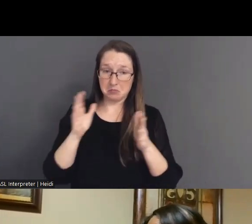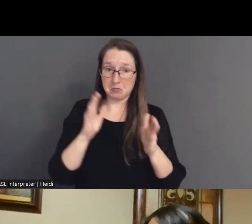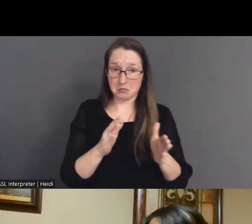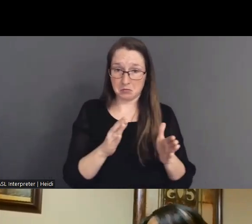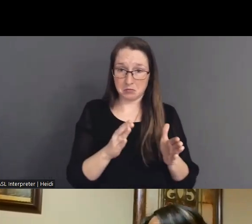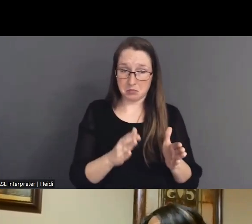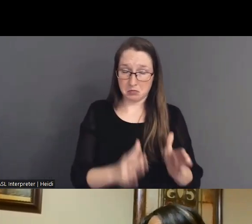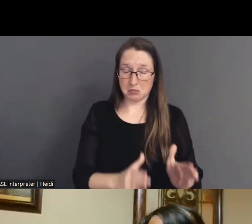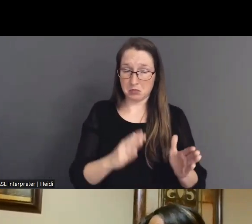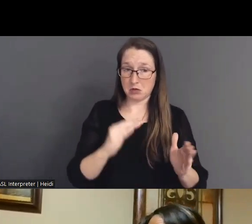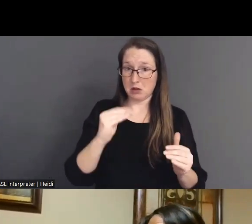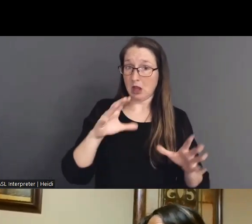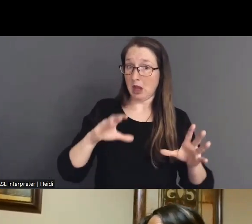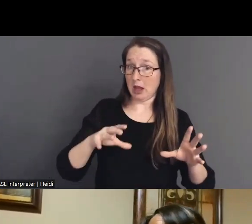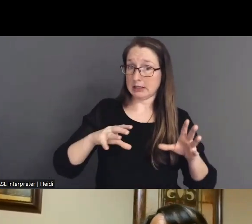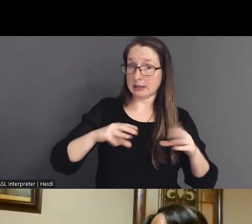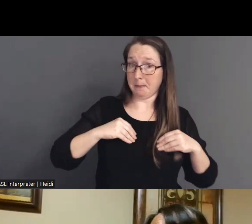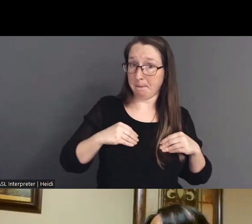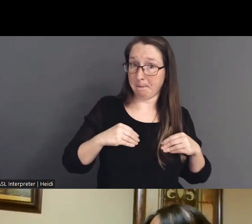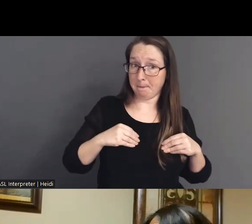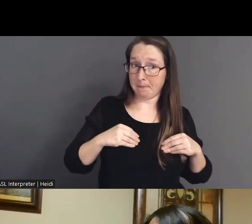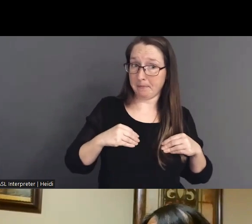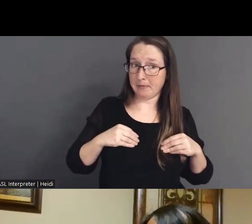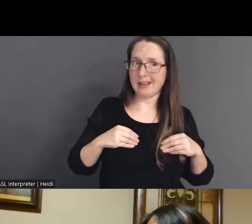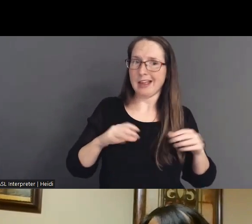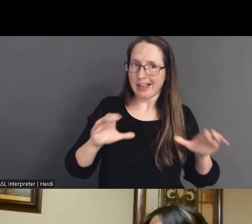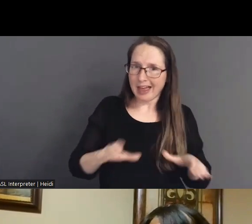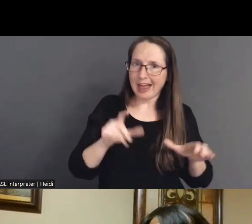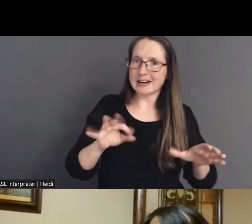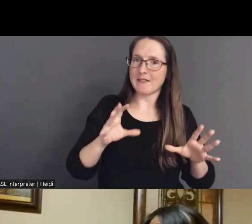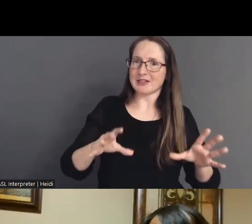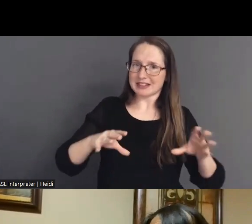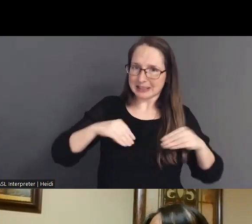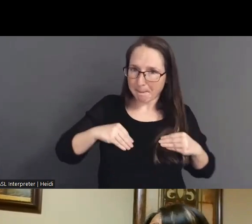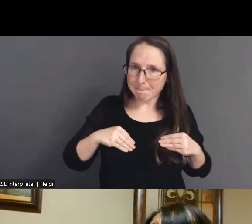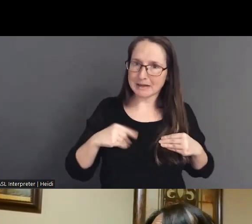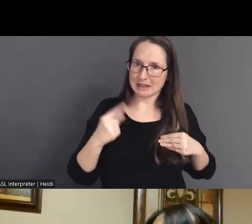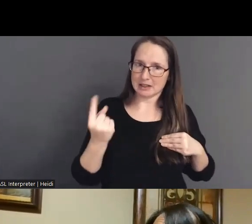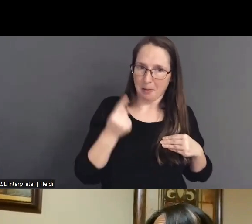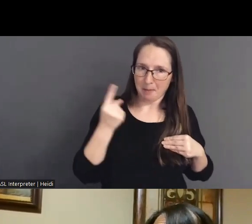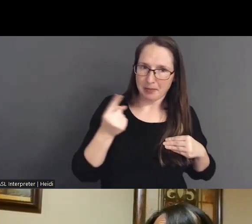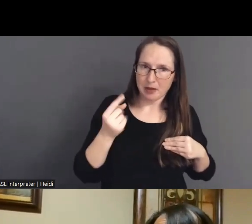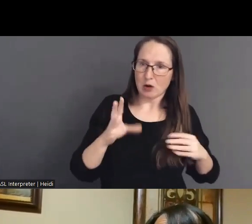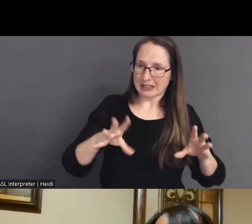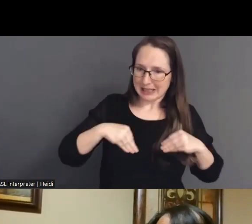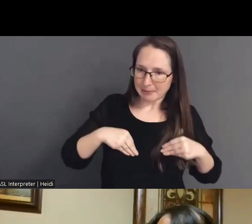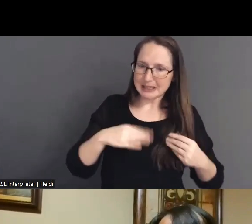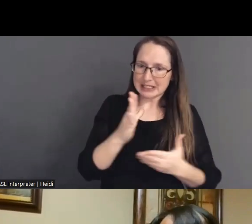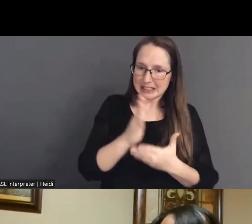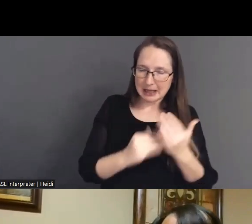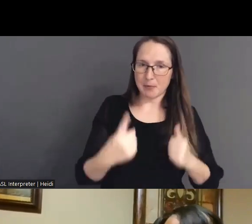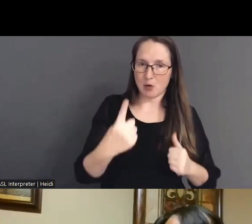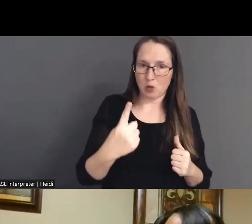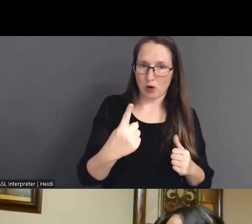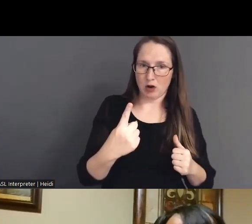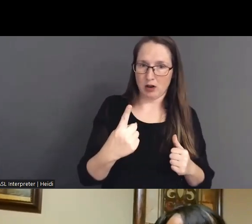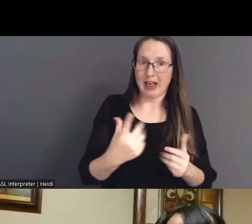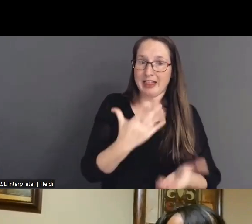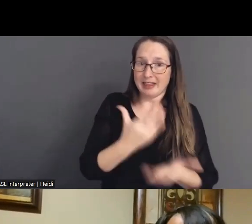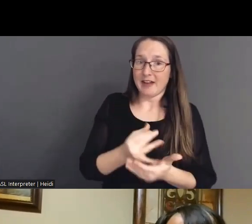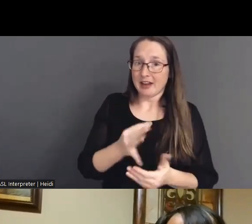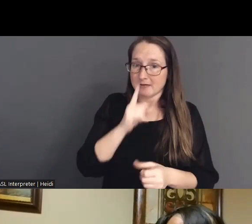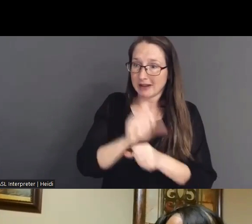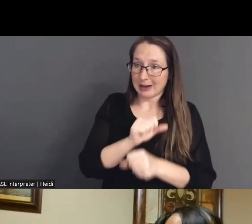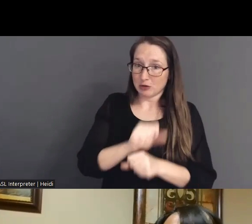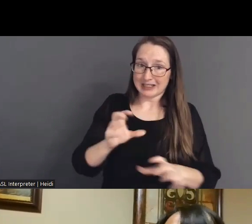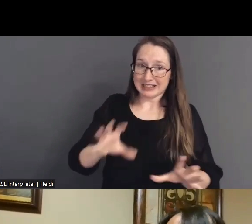awareness, acceptance is, it's the act of accepting something or someone, the fact of being